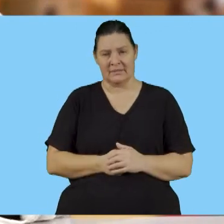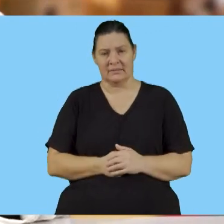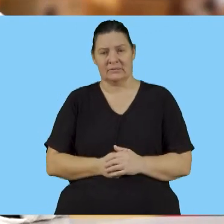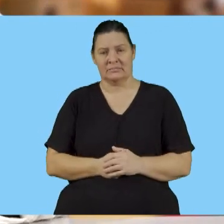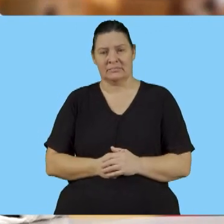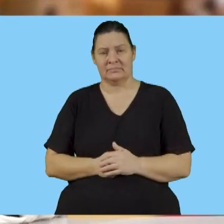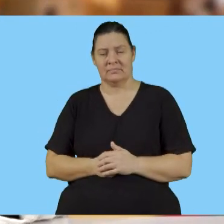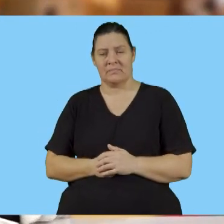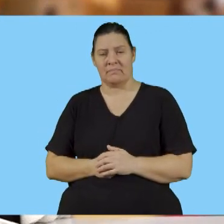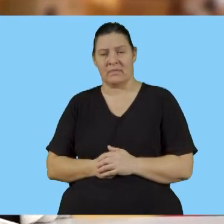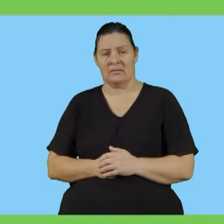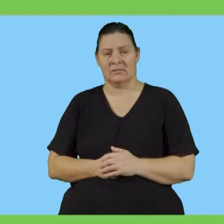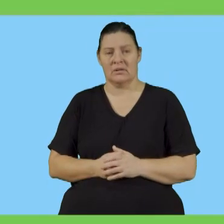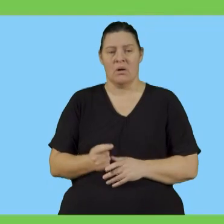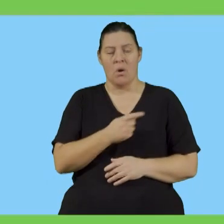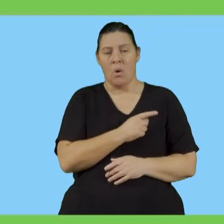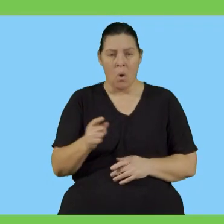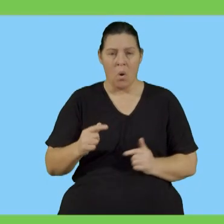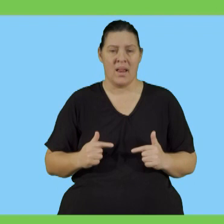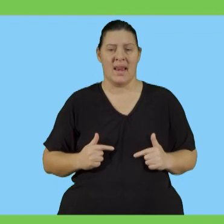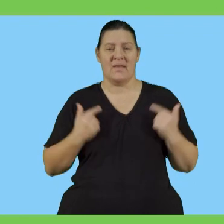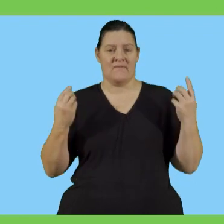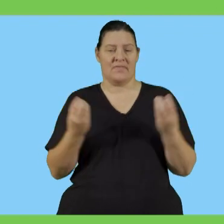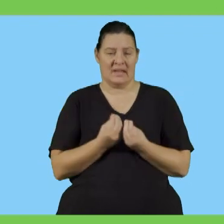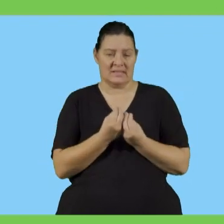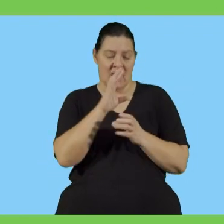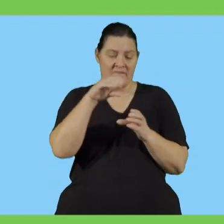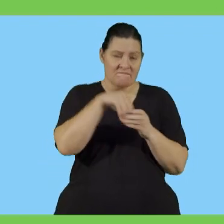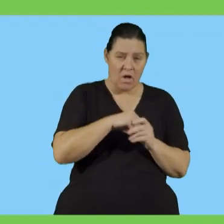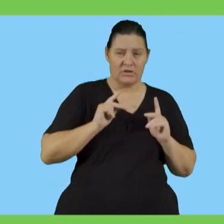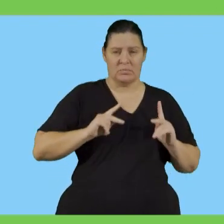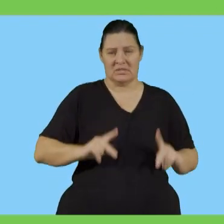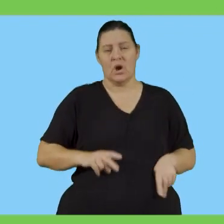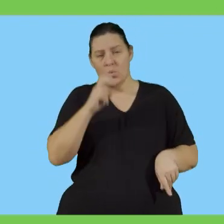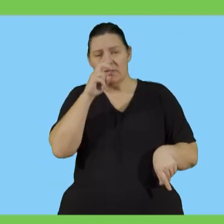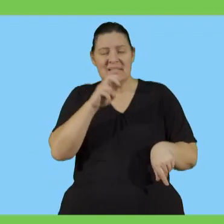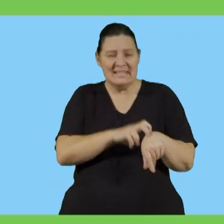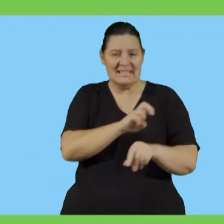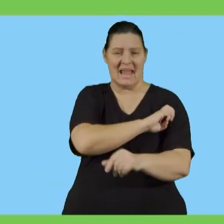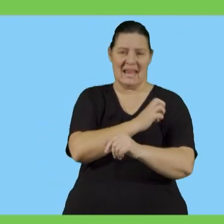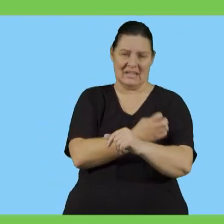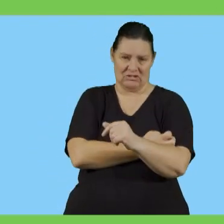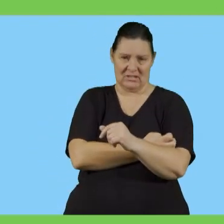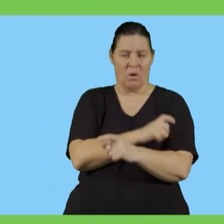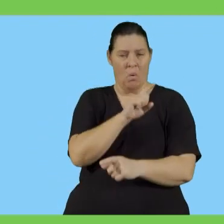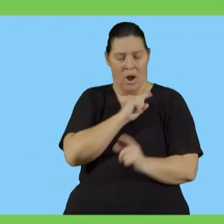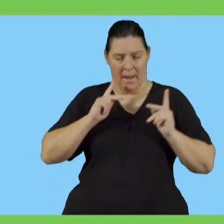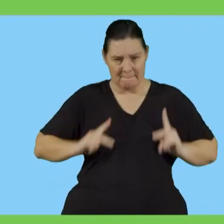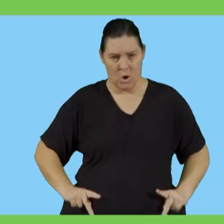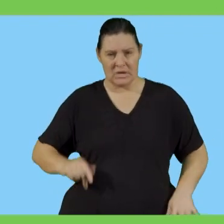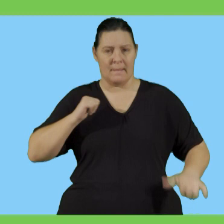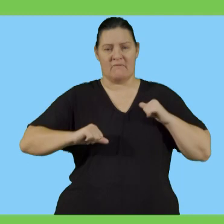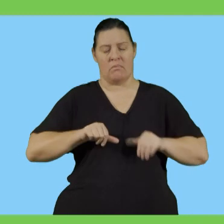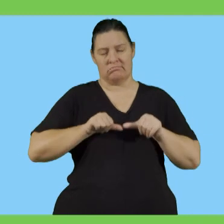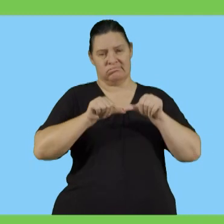us now look at it. Firstly, all of the living organisms, including humans, need energy for their bodies